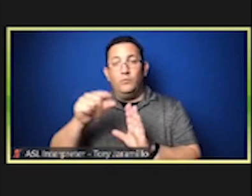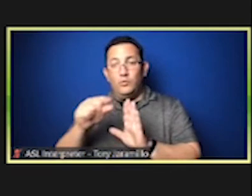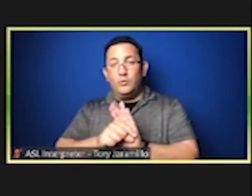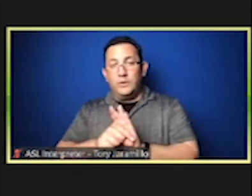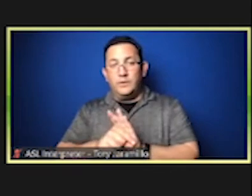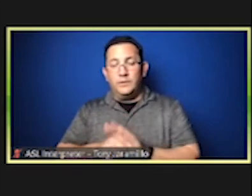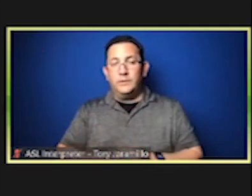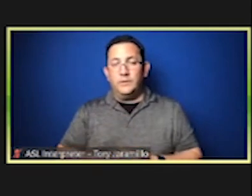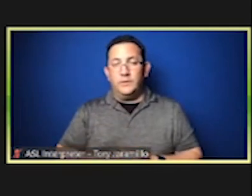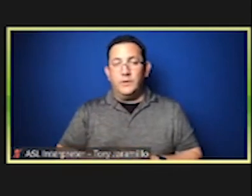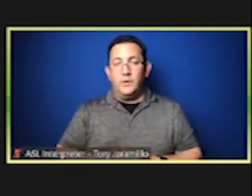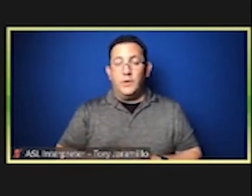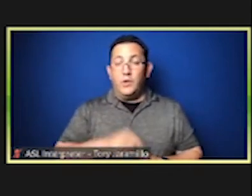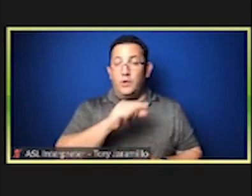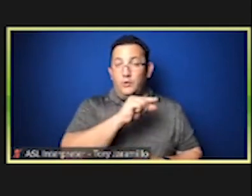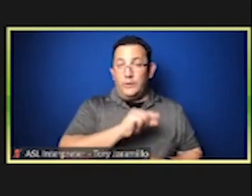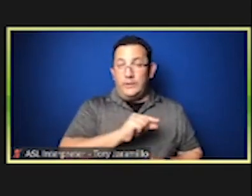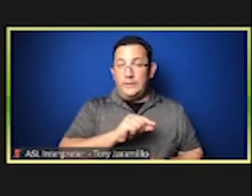same.